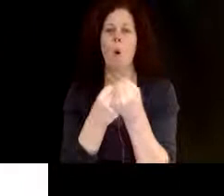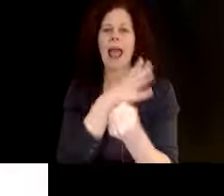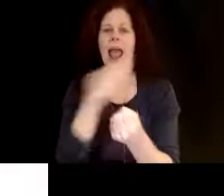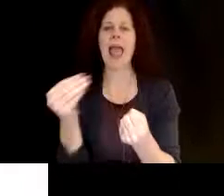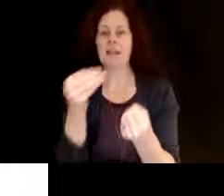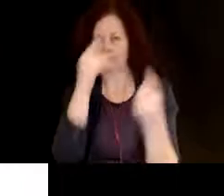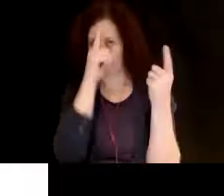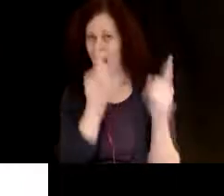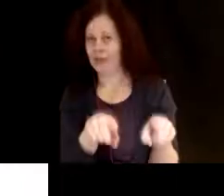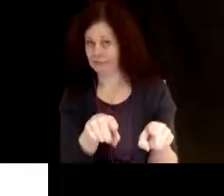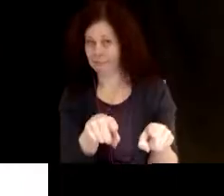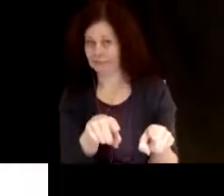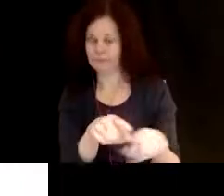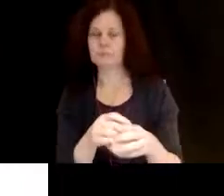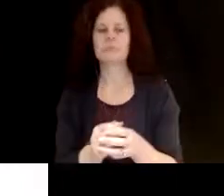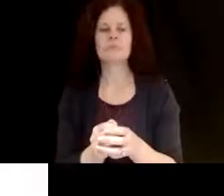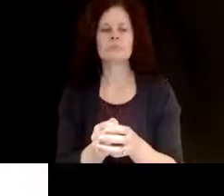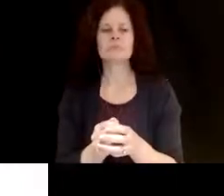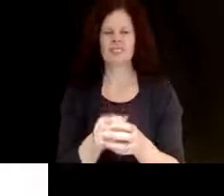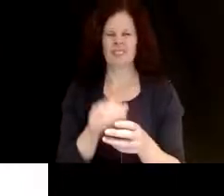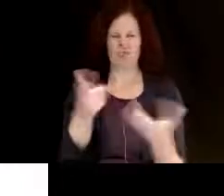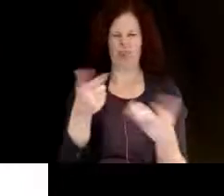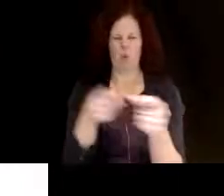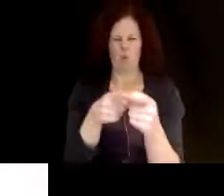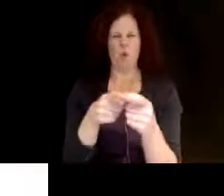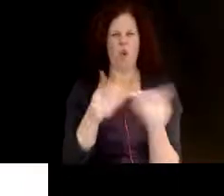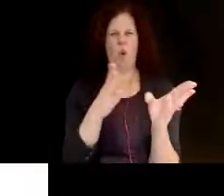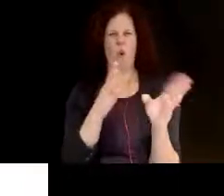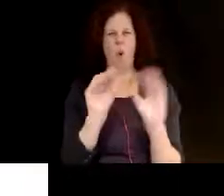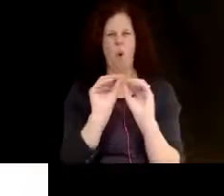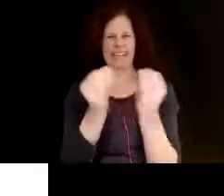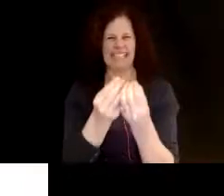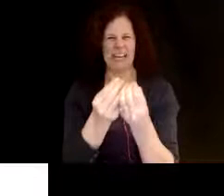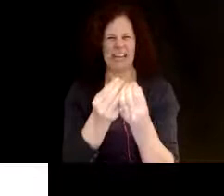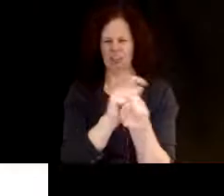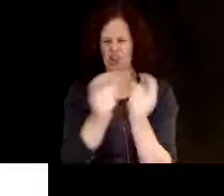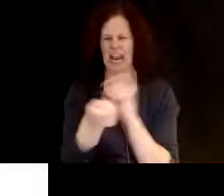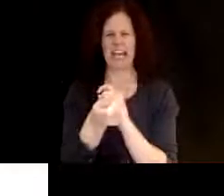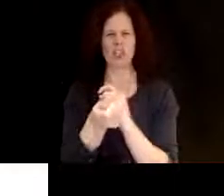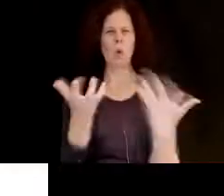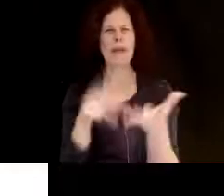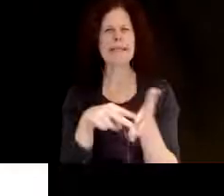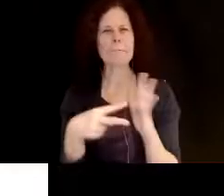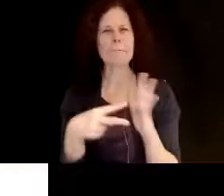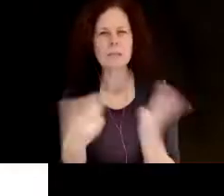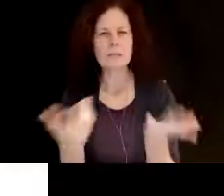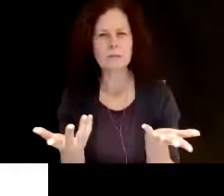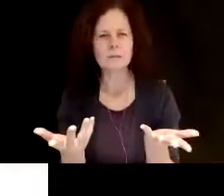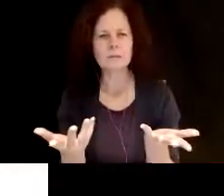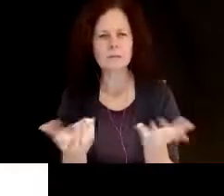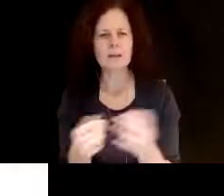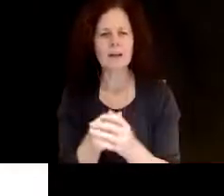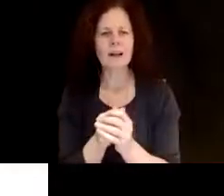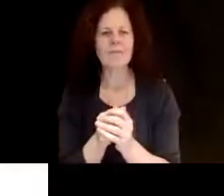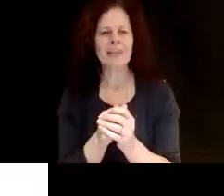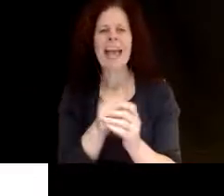So what does organizational change mean? Here's an example quote. "It's not just a block on a checklist, right? That's not